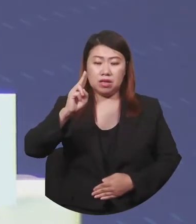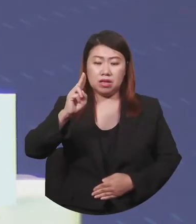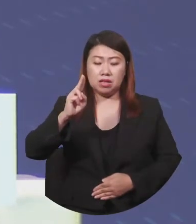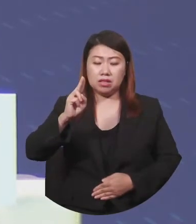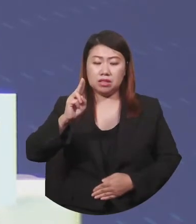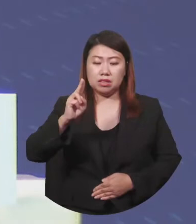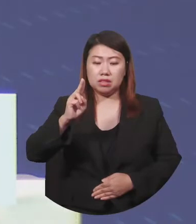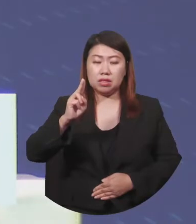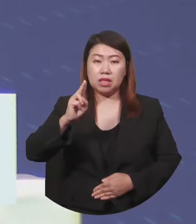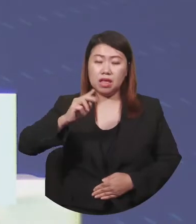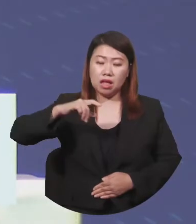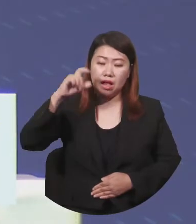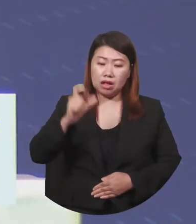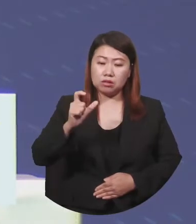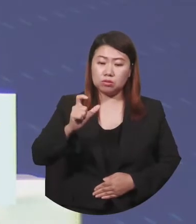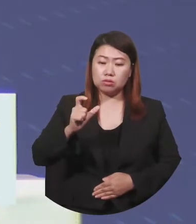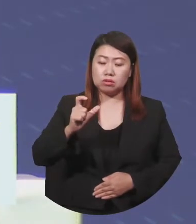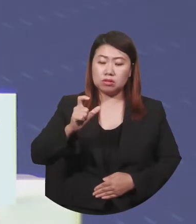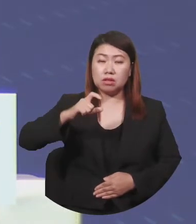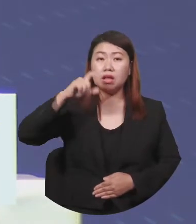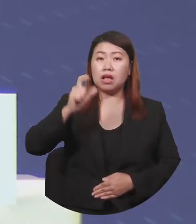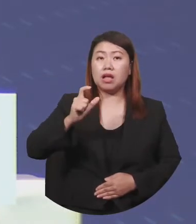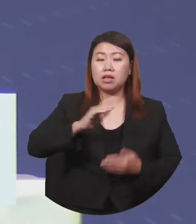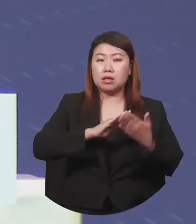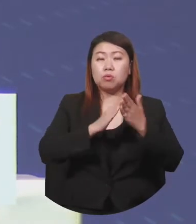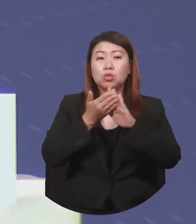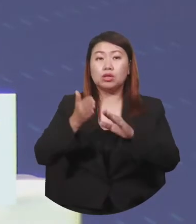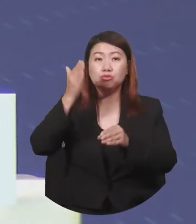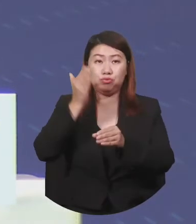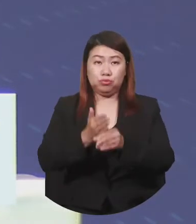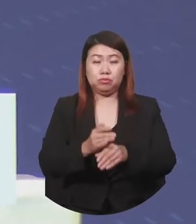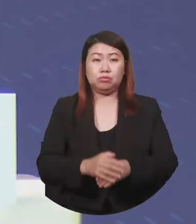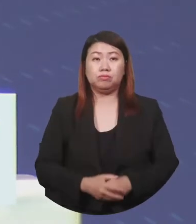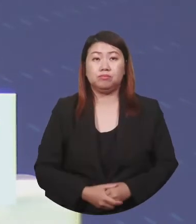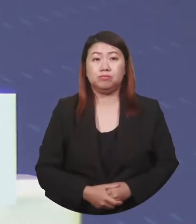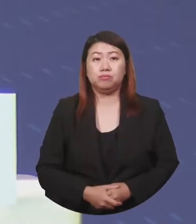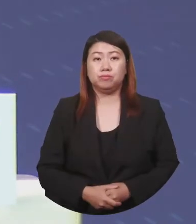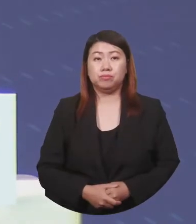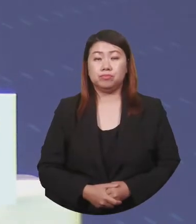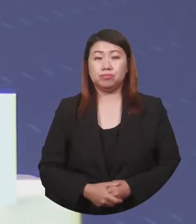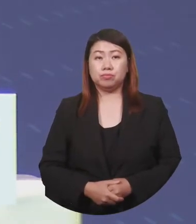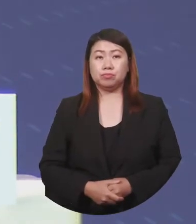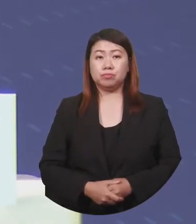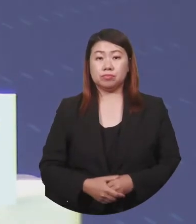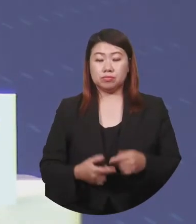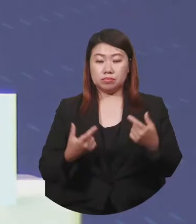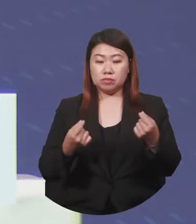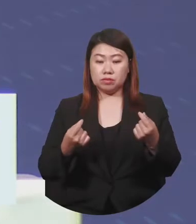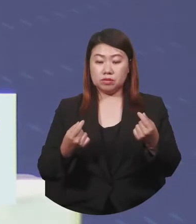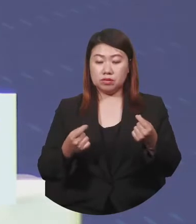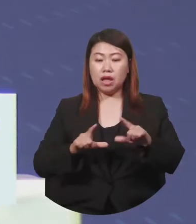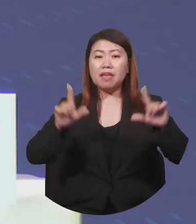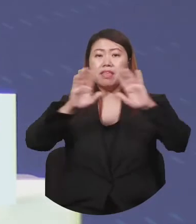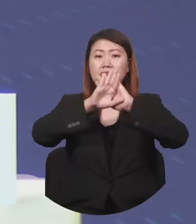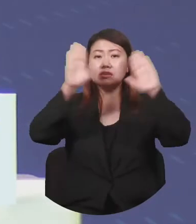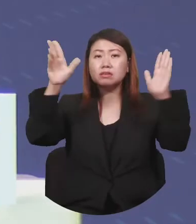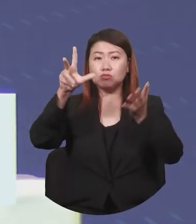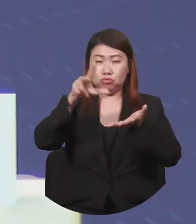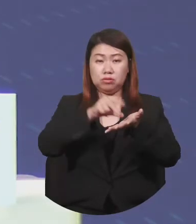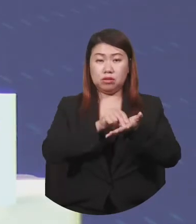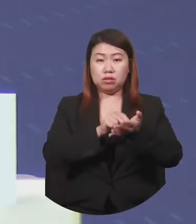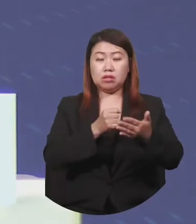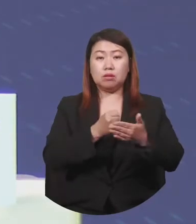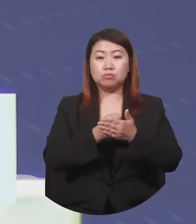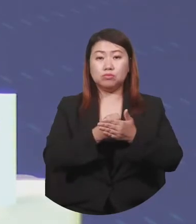So those areas, underdeveloped areas in developing countries suffer most, and the